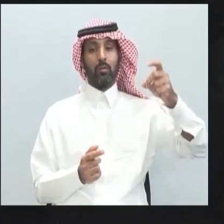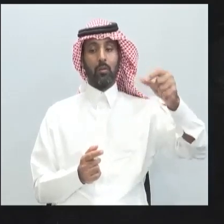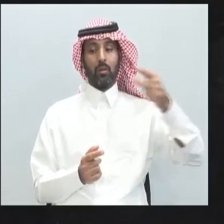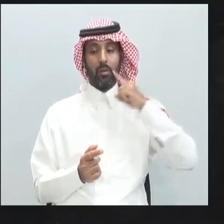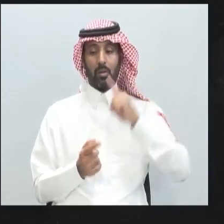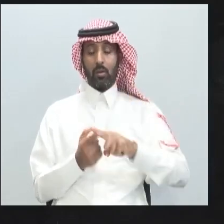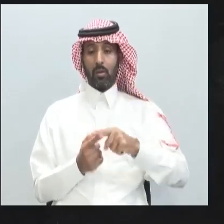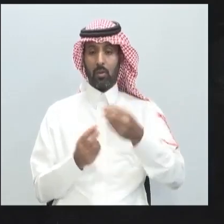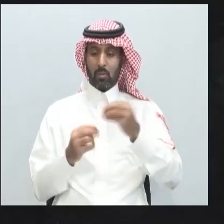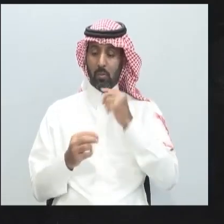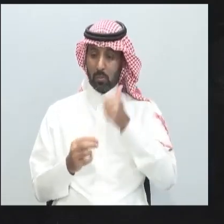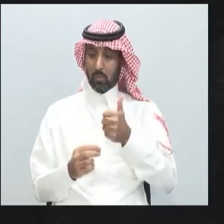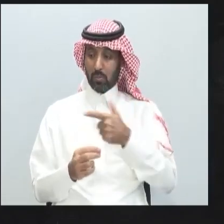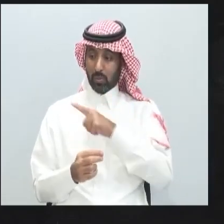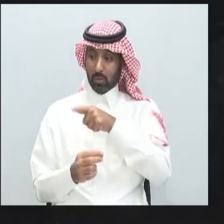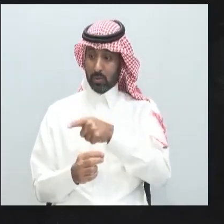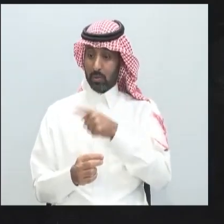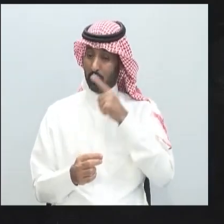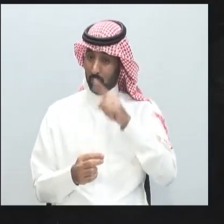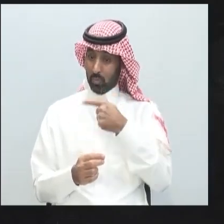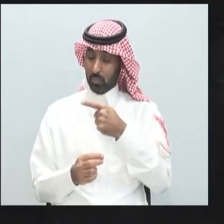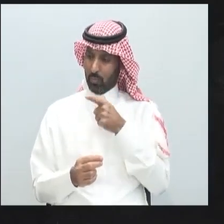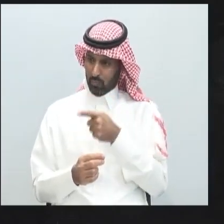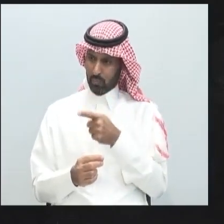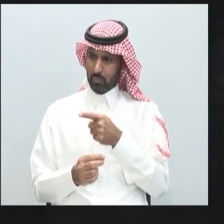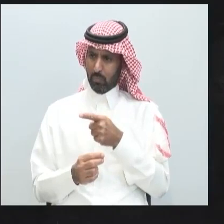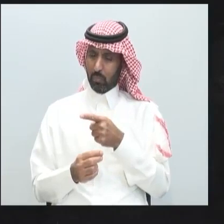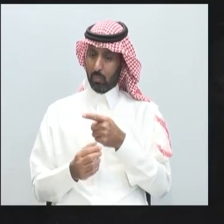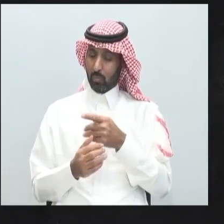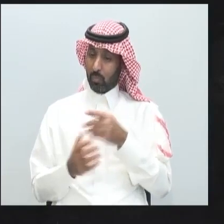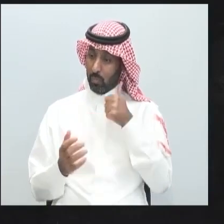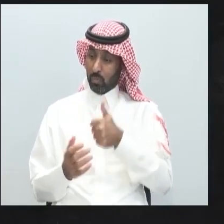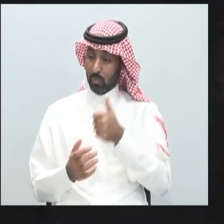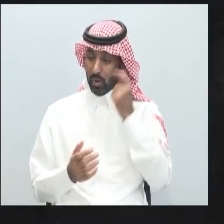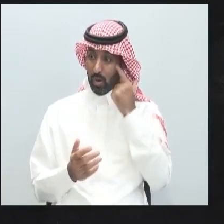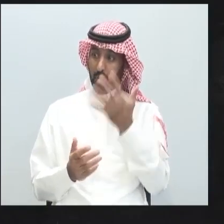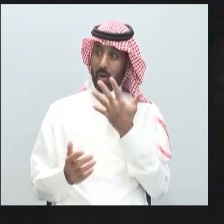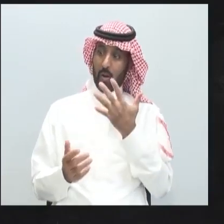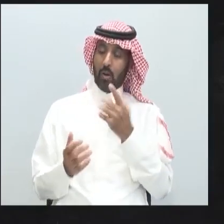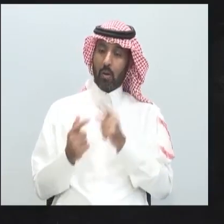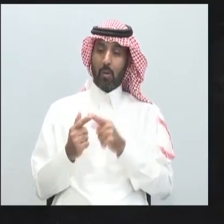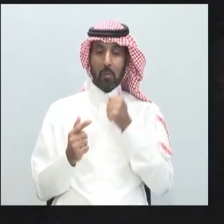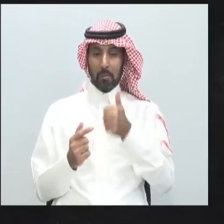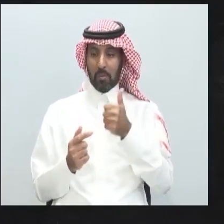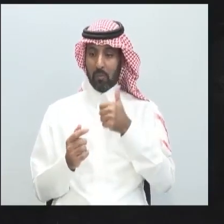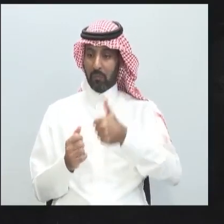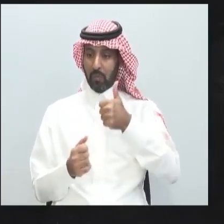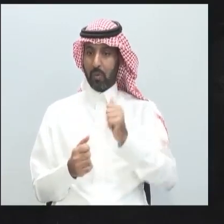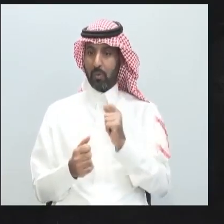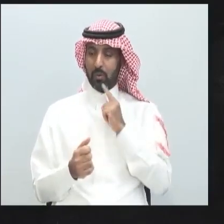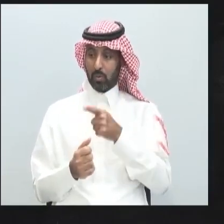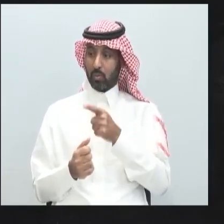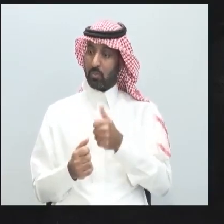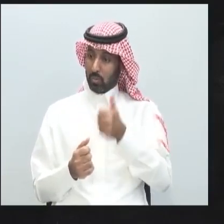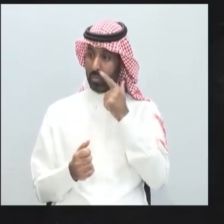this is too good to be true. When you say about something that surprises you because it's very good, you say, it's